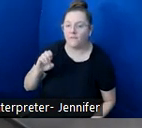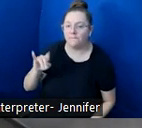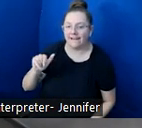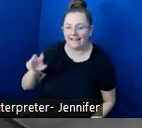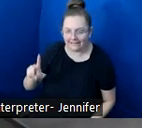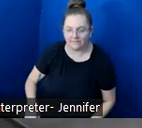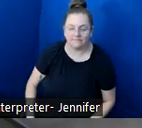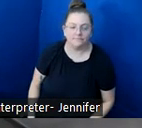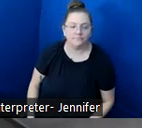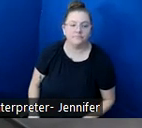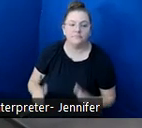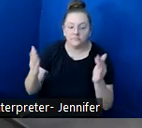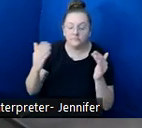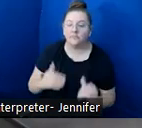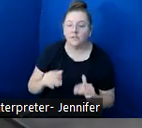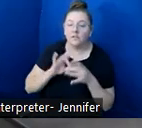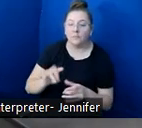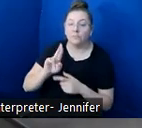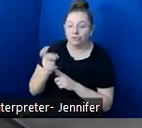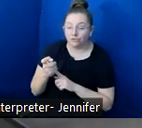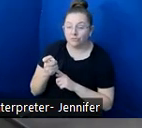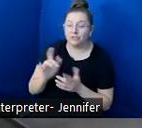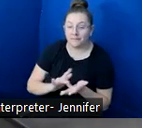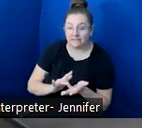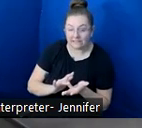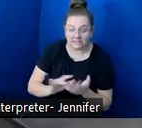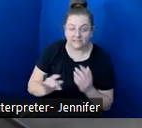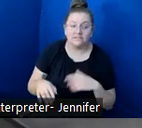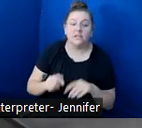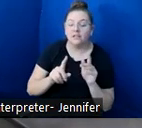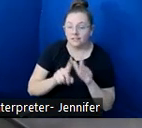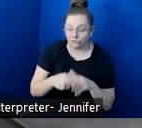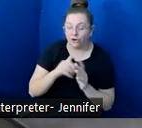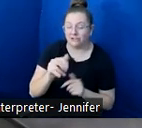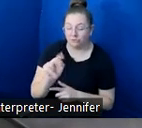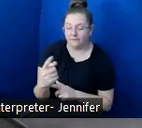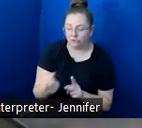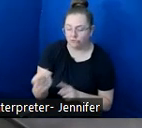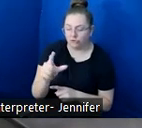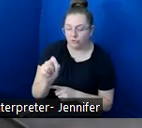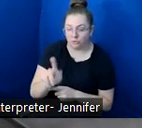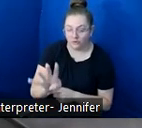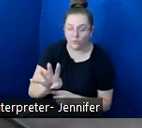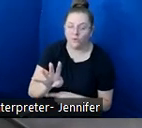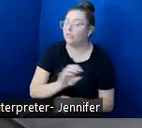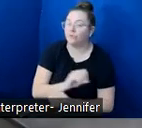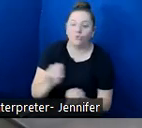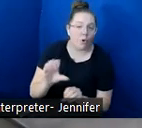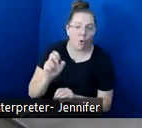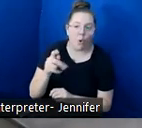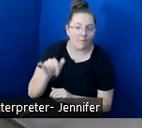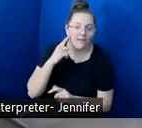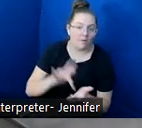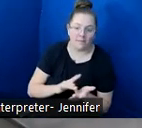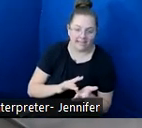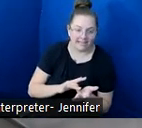to prescriptions, effective January 1, 2024, there will be no copays on medications that are